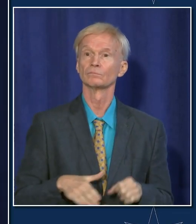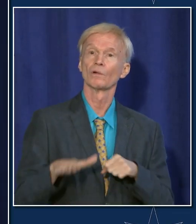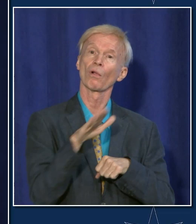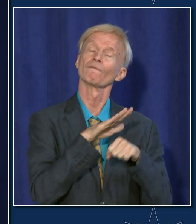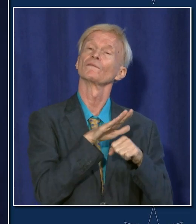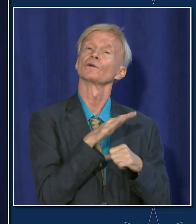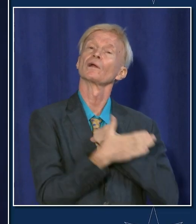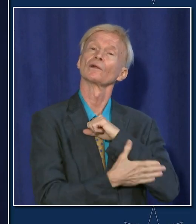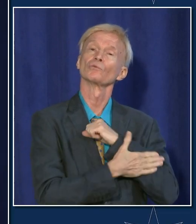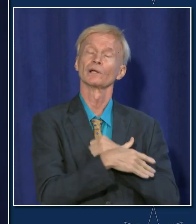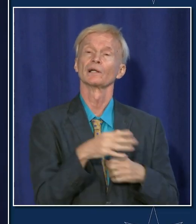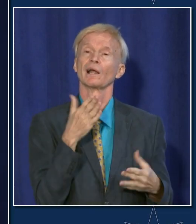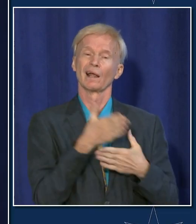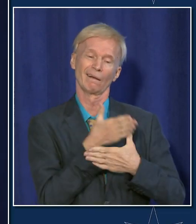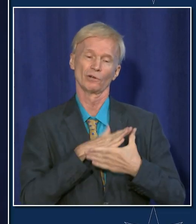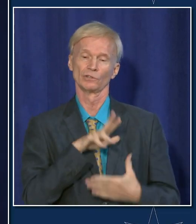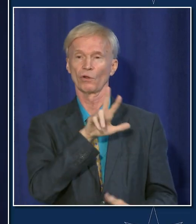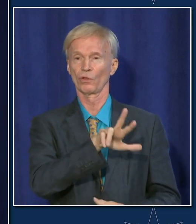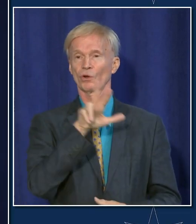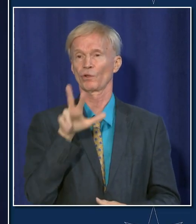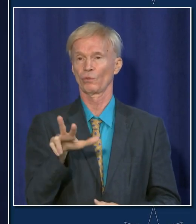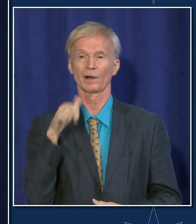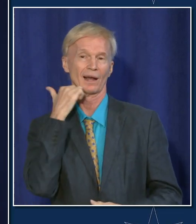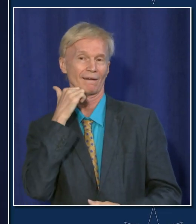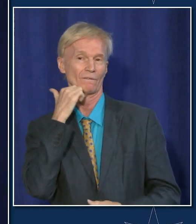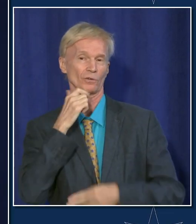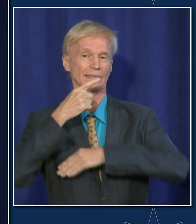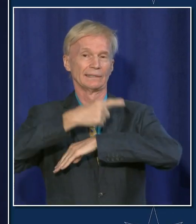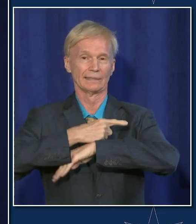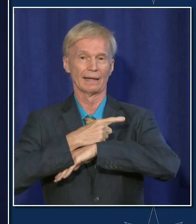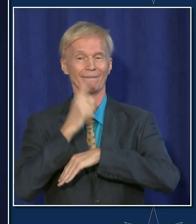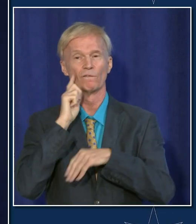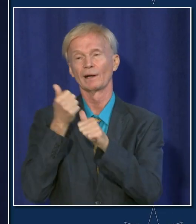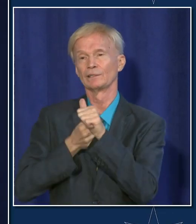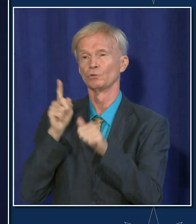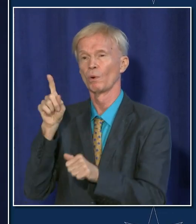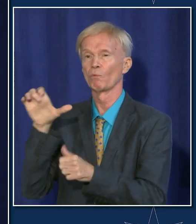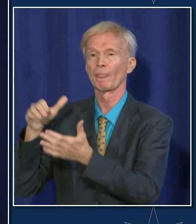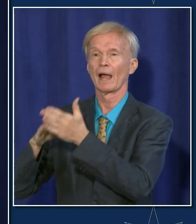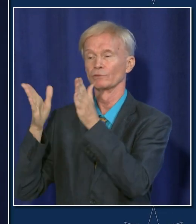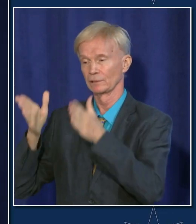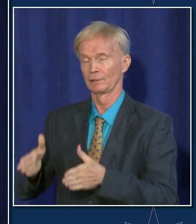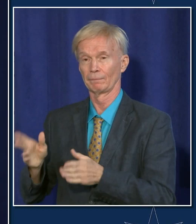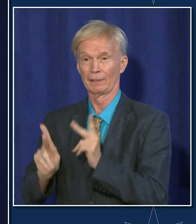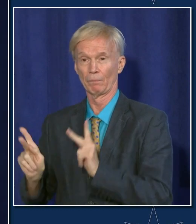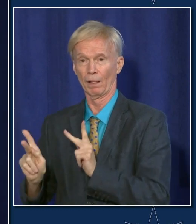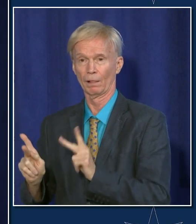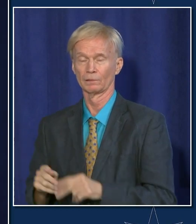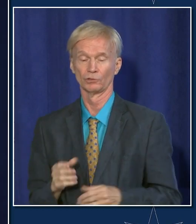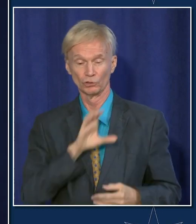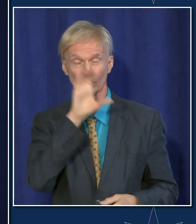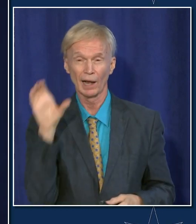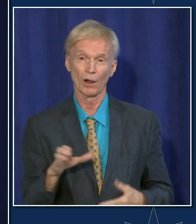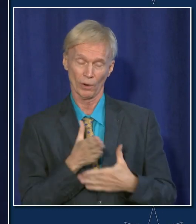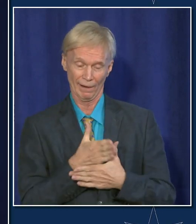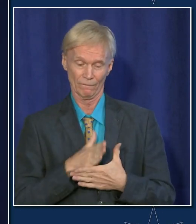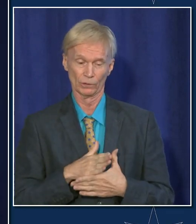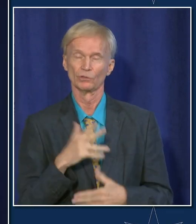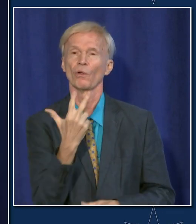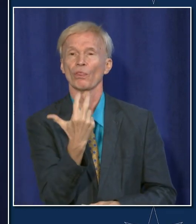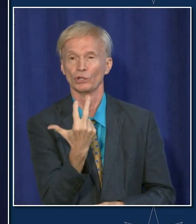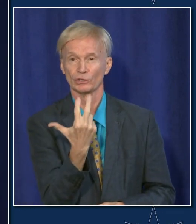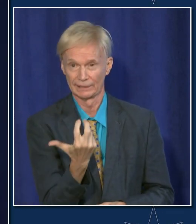average is 33 diagnosed daily cases per 100,000 people. Here in Chicago, we're currently averaging